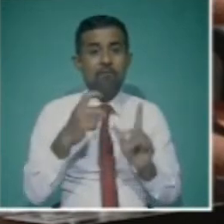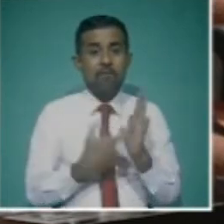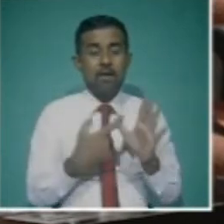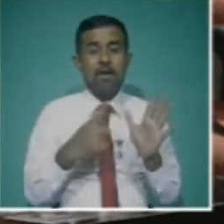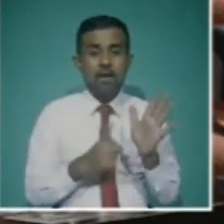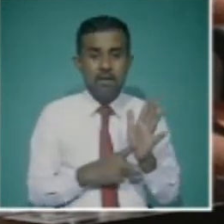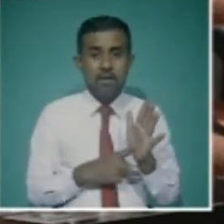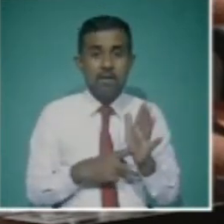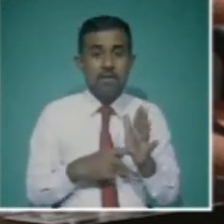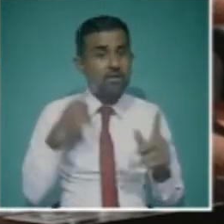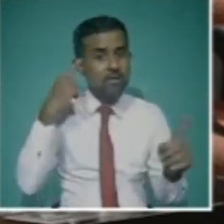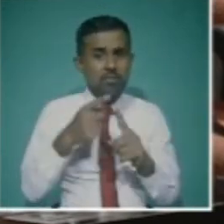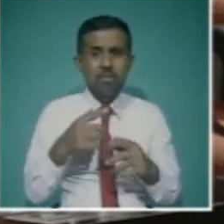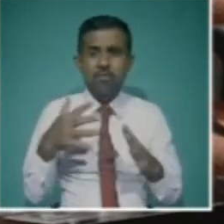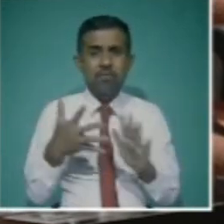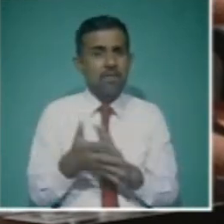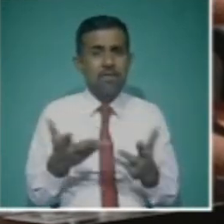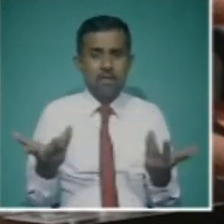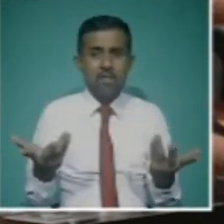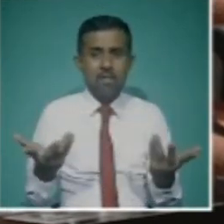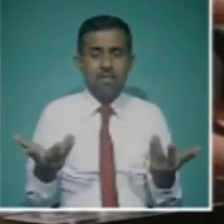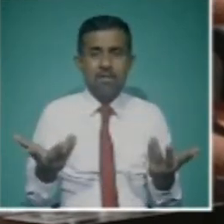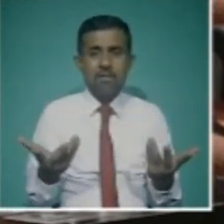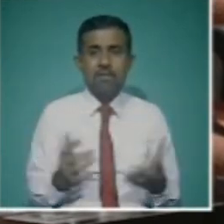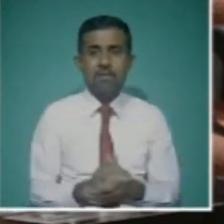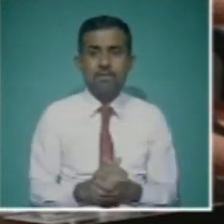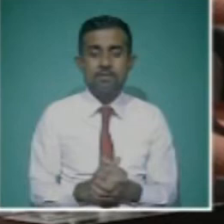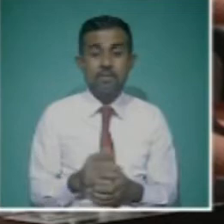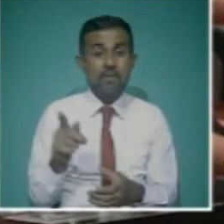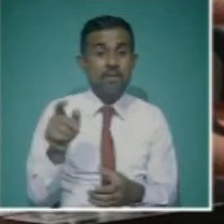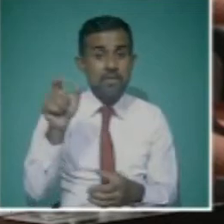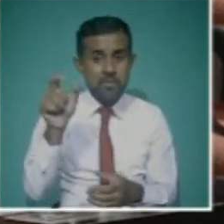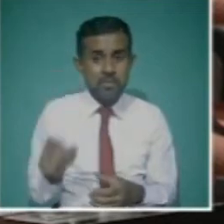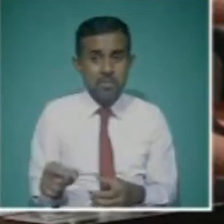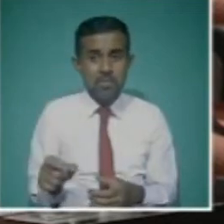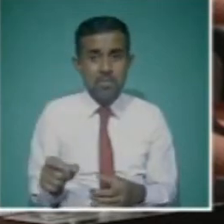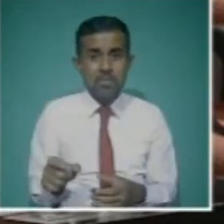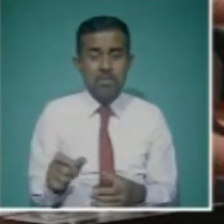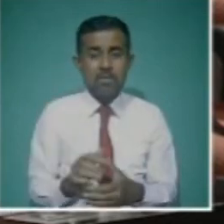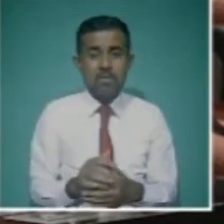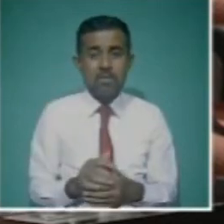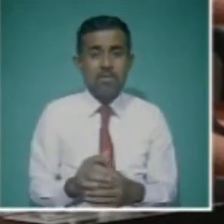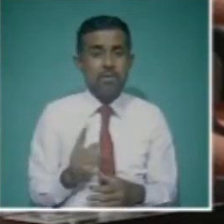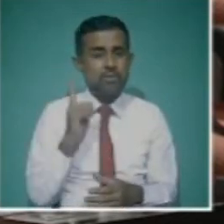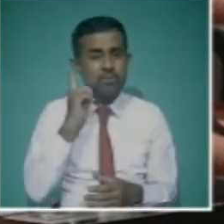Well, he should not hesitate to say that to the Sinhalese people.